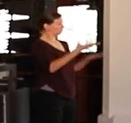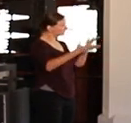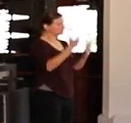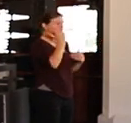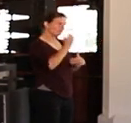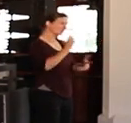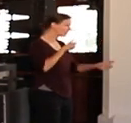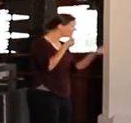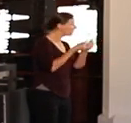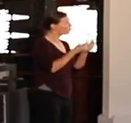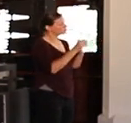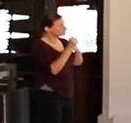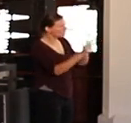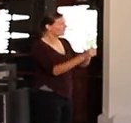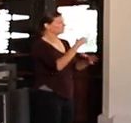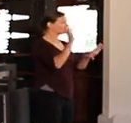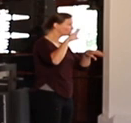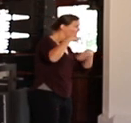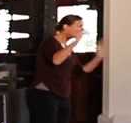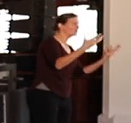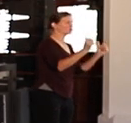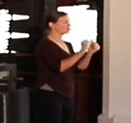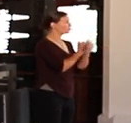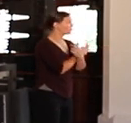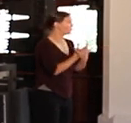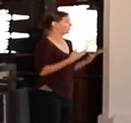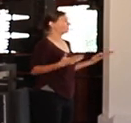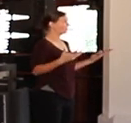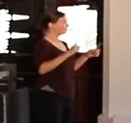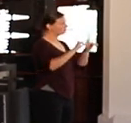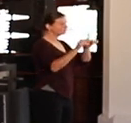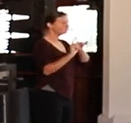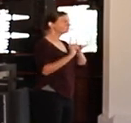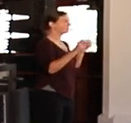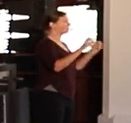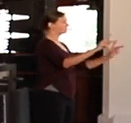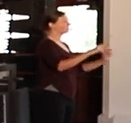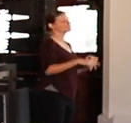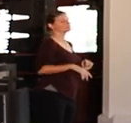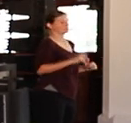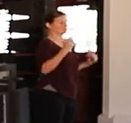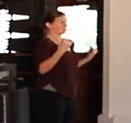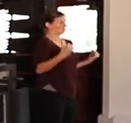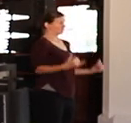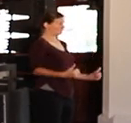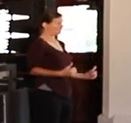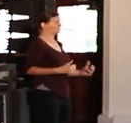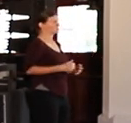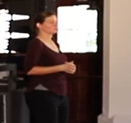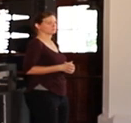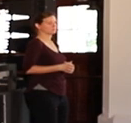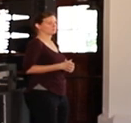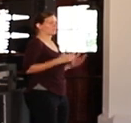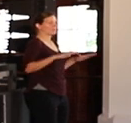and to support you and to provide you with endless opportunities. So at this very moment, I don't know